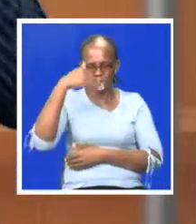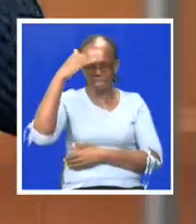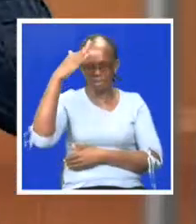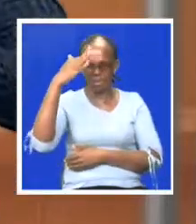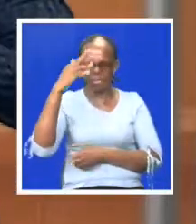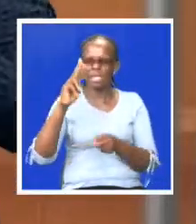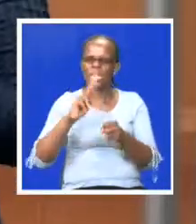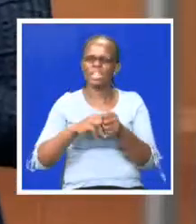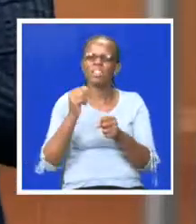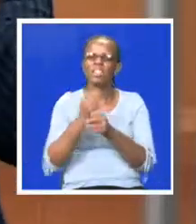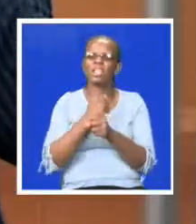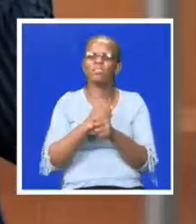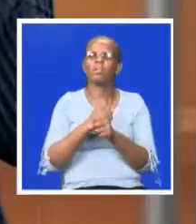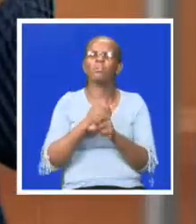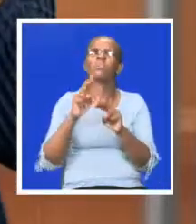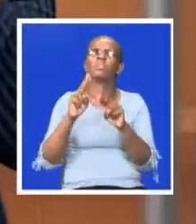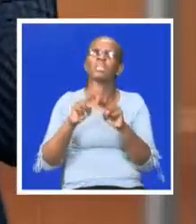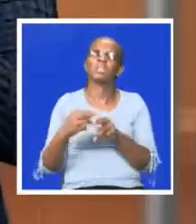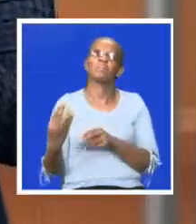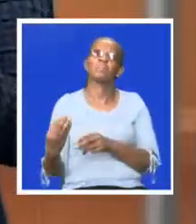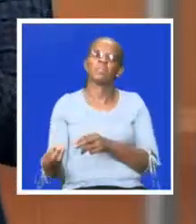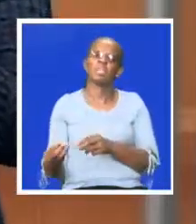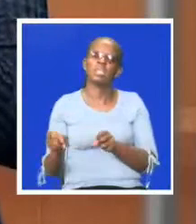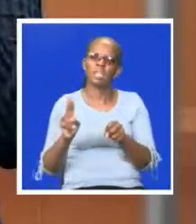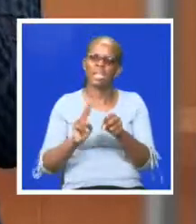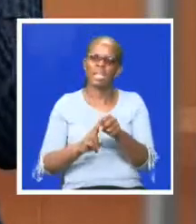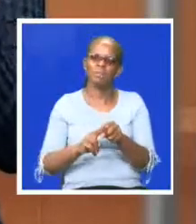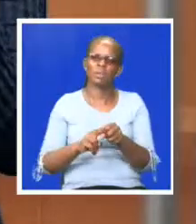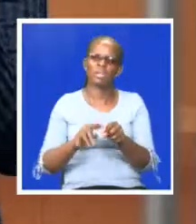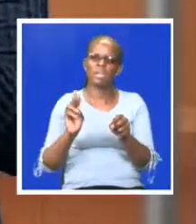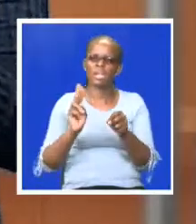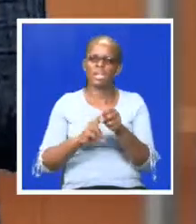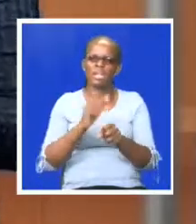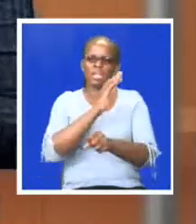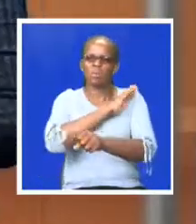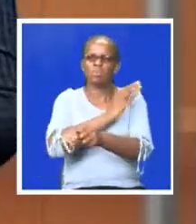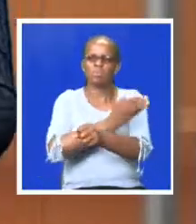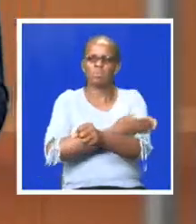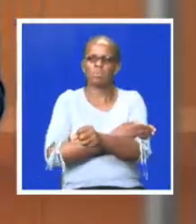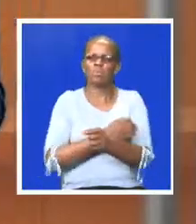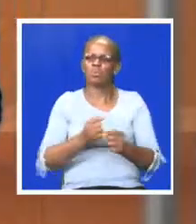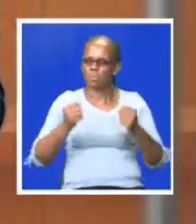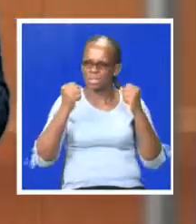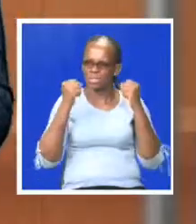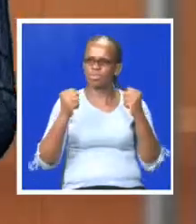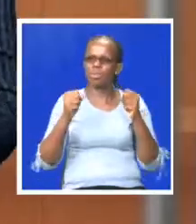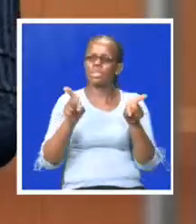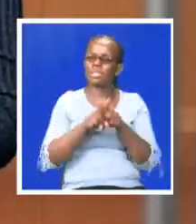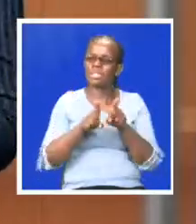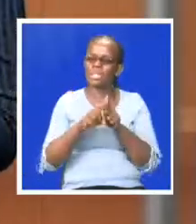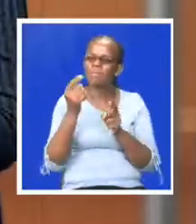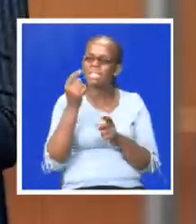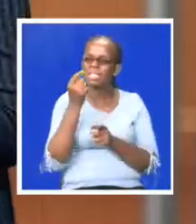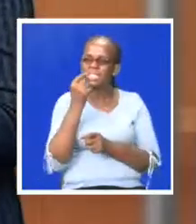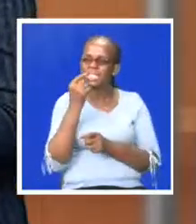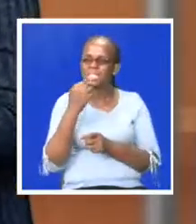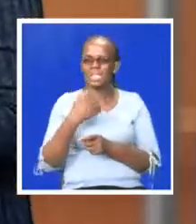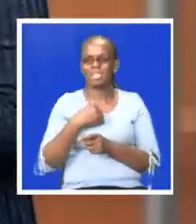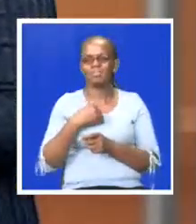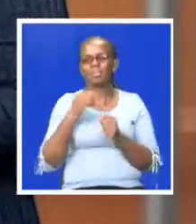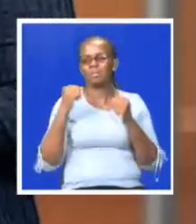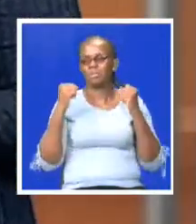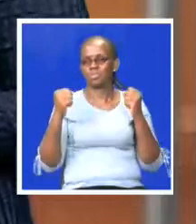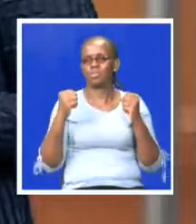grow. Our muscles to be strong, our bones to be strong, our teeth to be strong. So bodybuilding